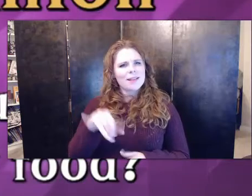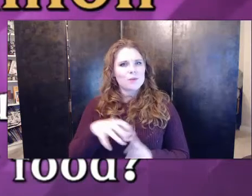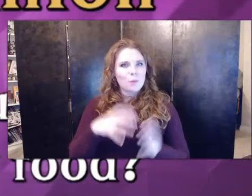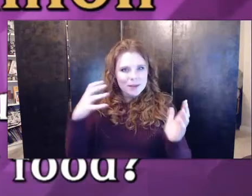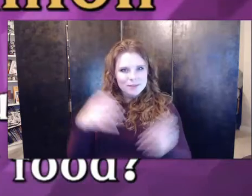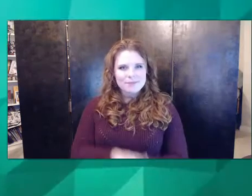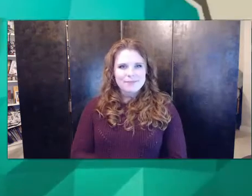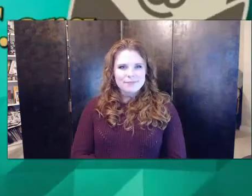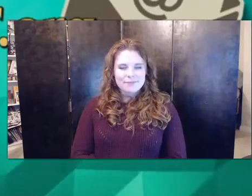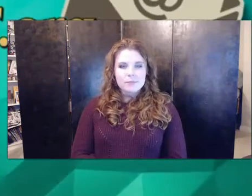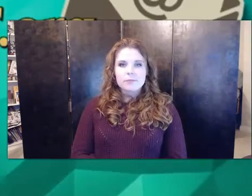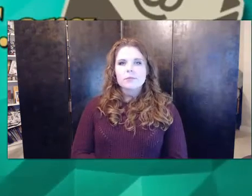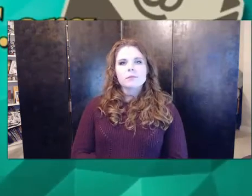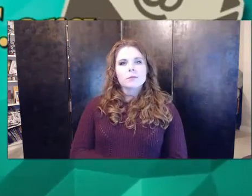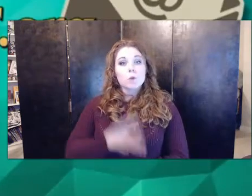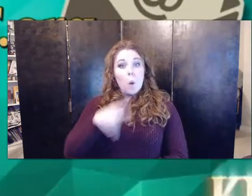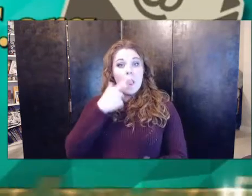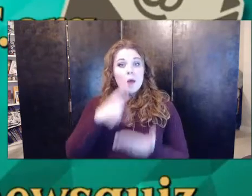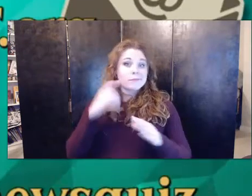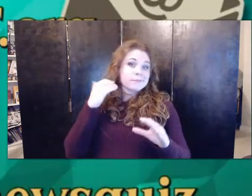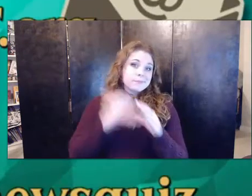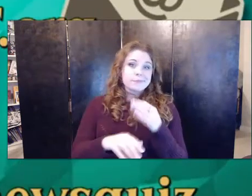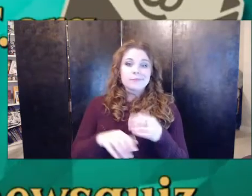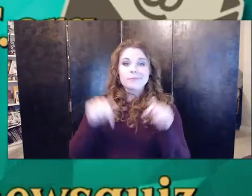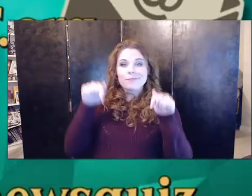much? Email your letters to us at